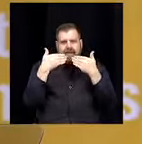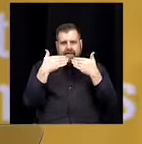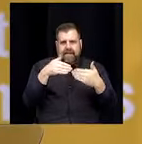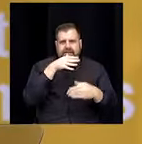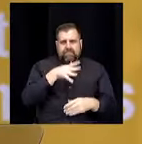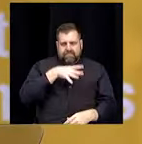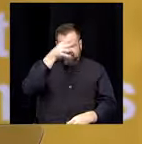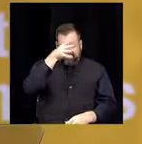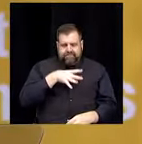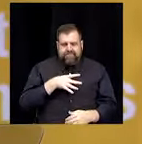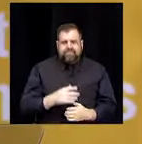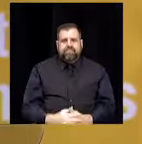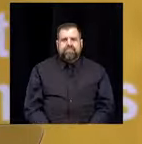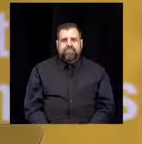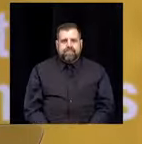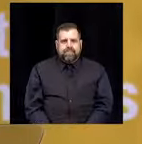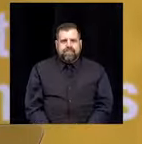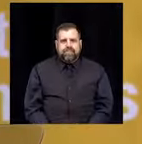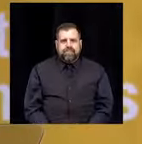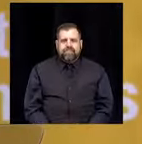ladies and gentlemen.